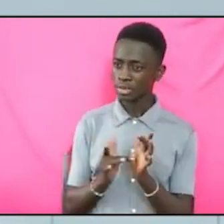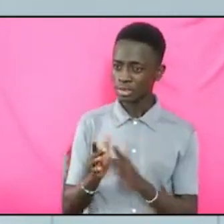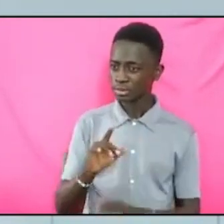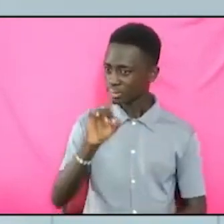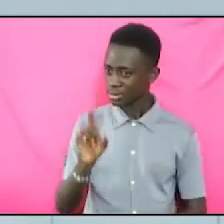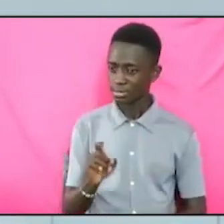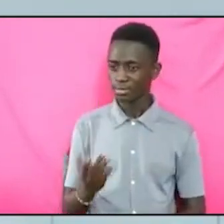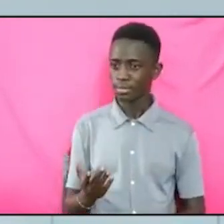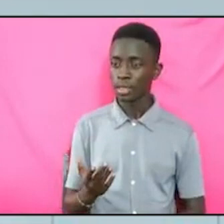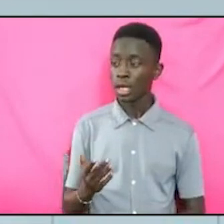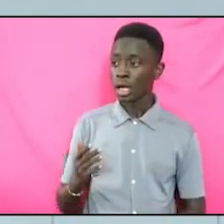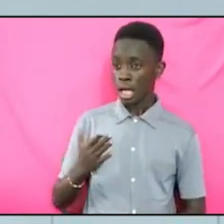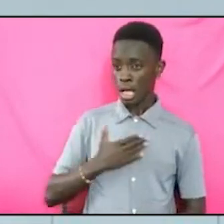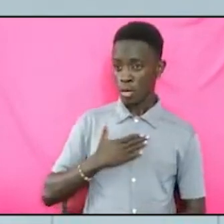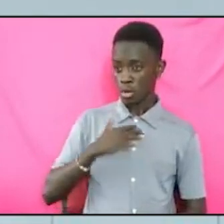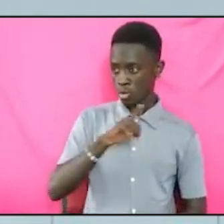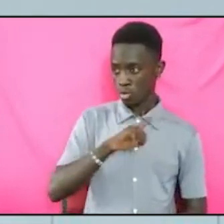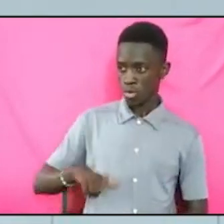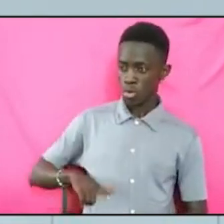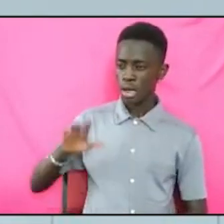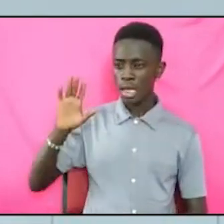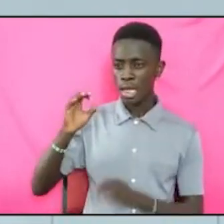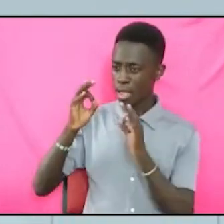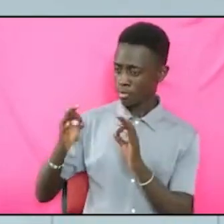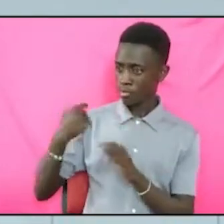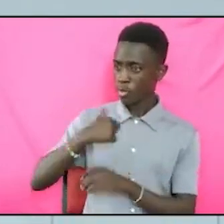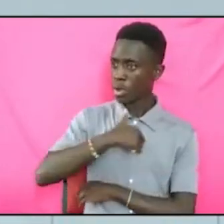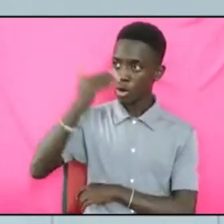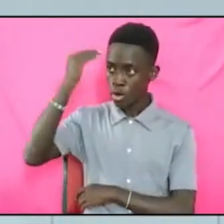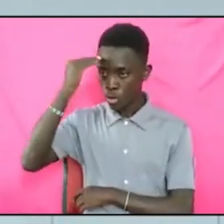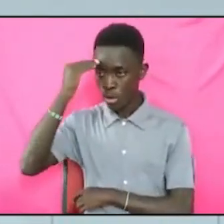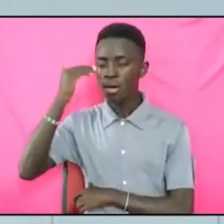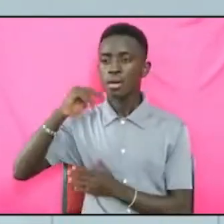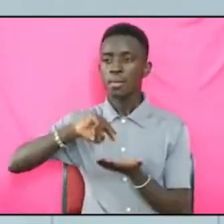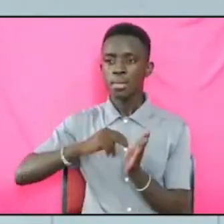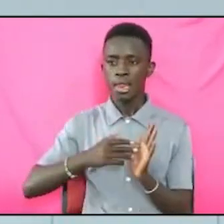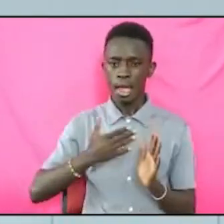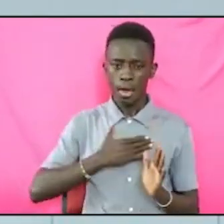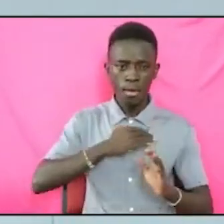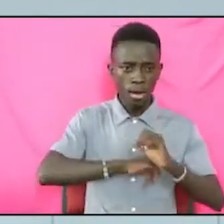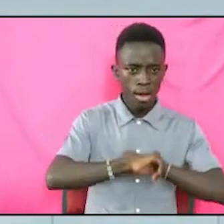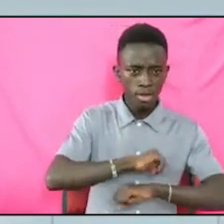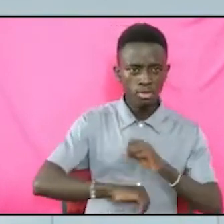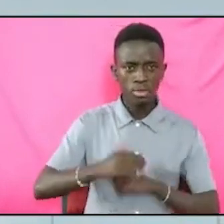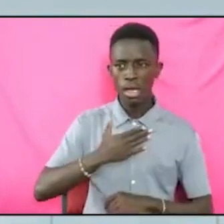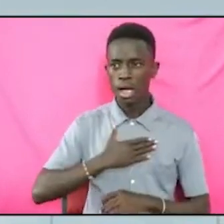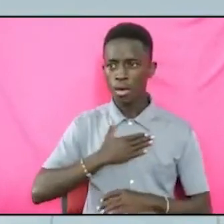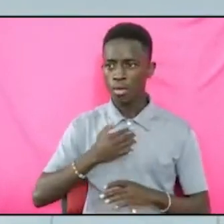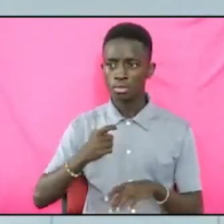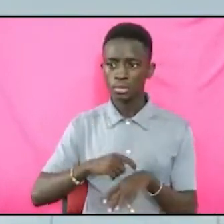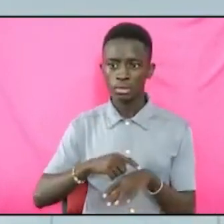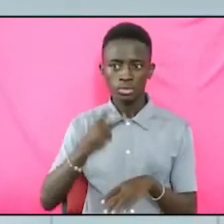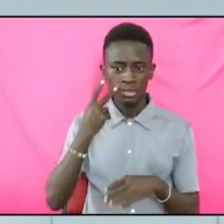Our knowledge of the Lord changes everything about us, everything. It changes our response during tough and challenging